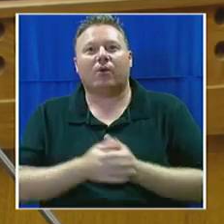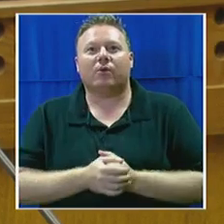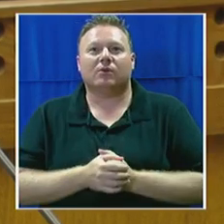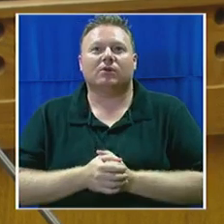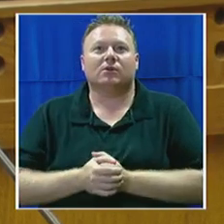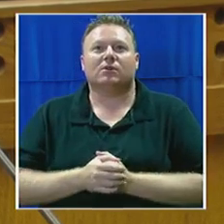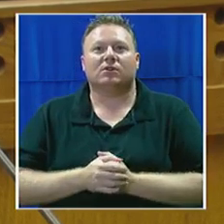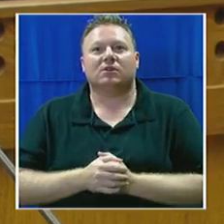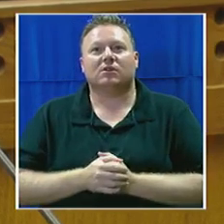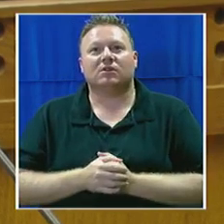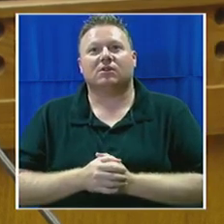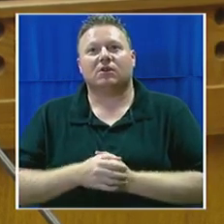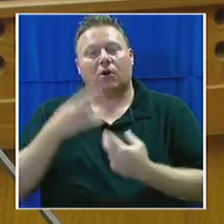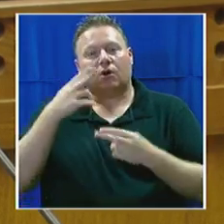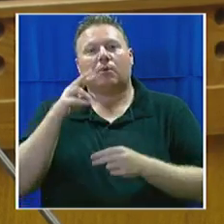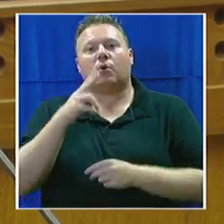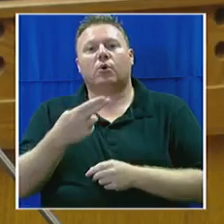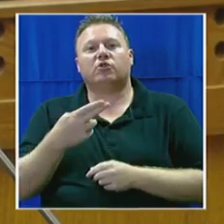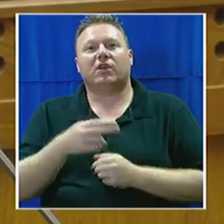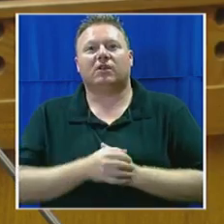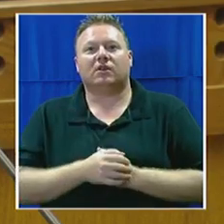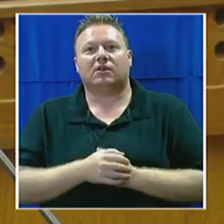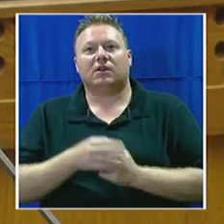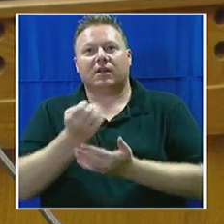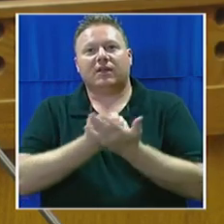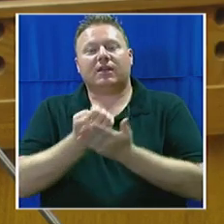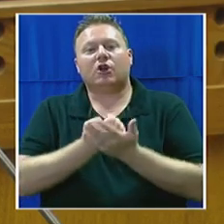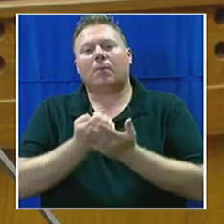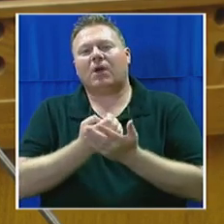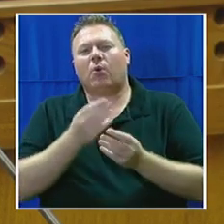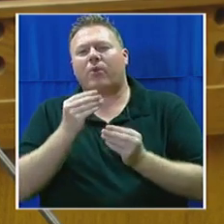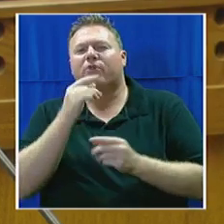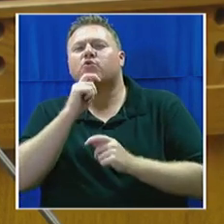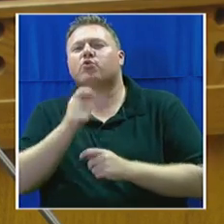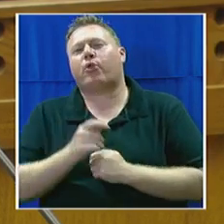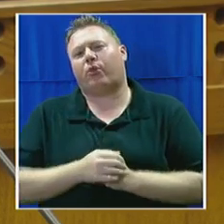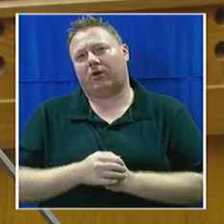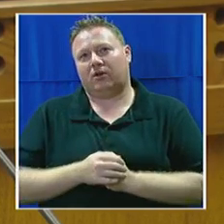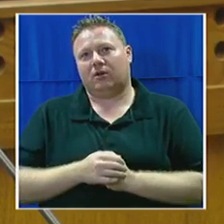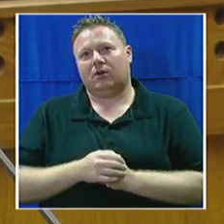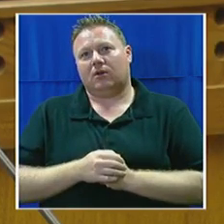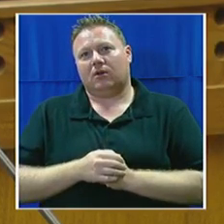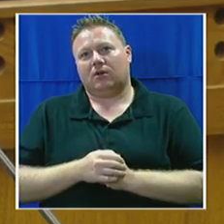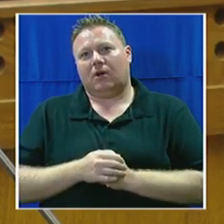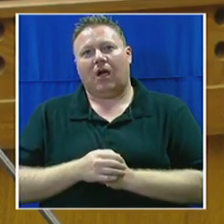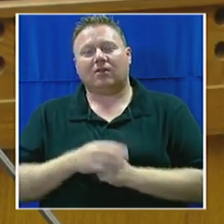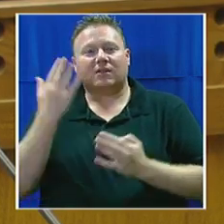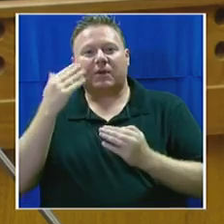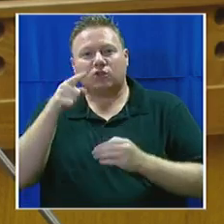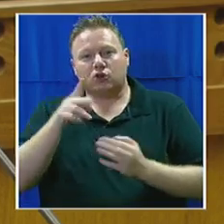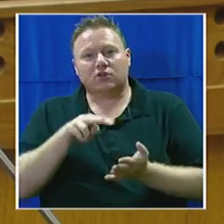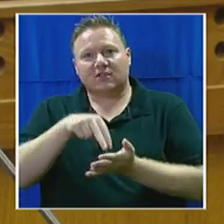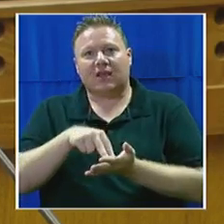Honorable Hussein, I didn't know that you can be economical with the truth. I was expecting you to stand up and tell